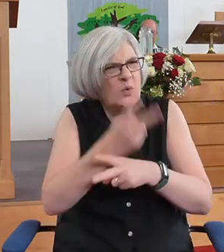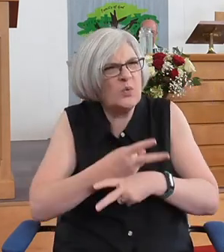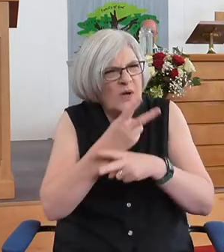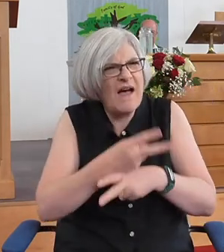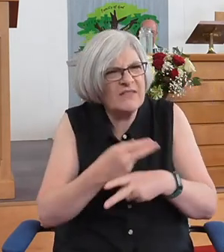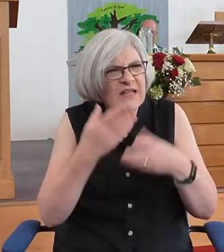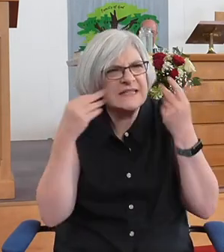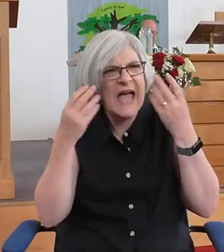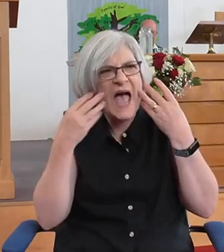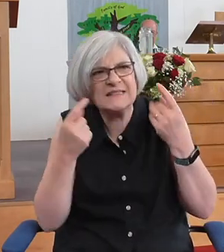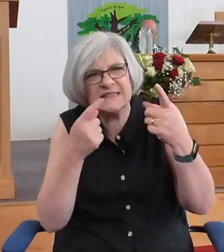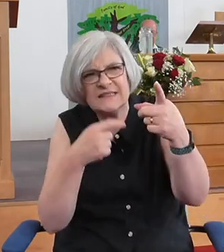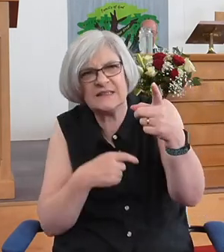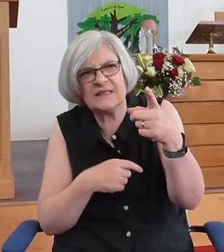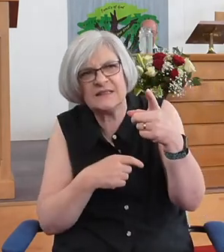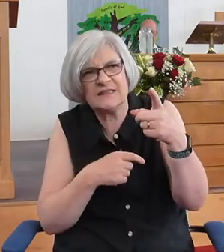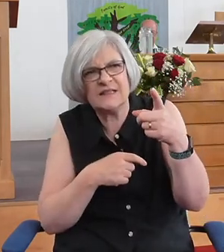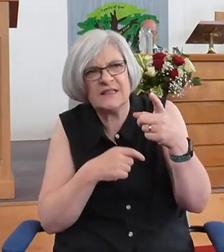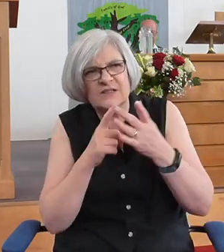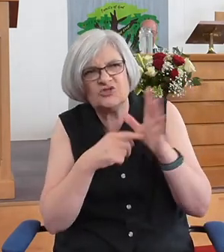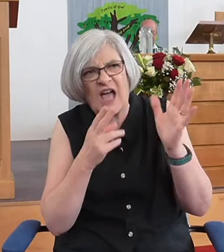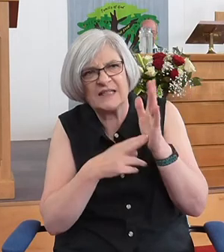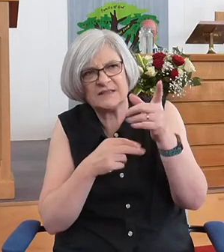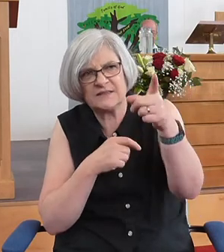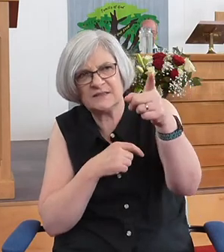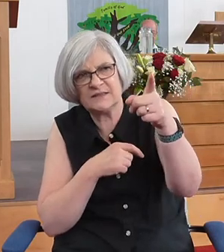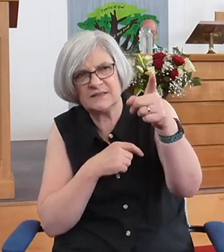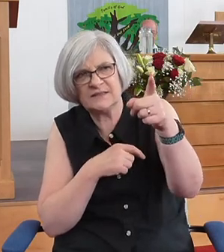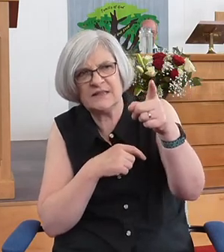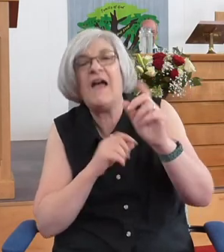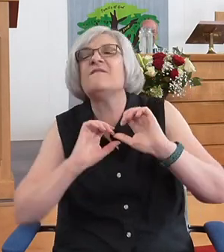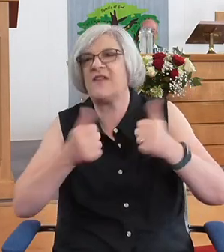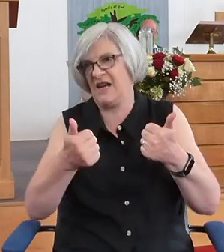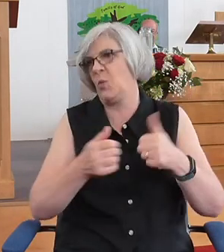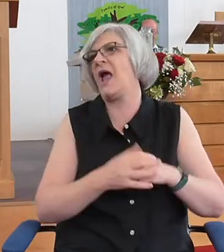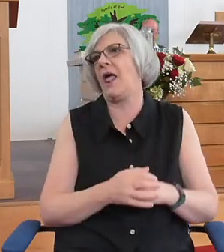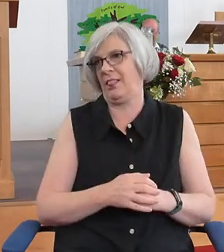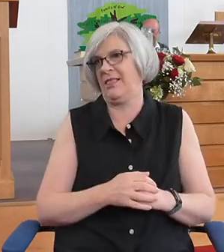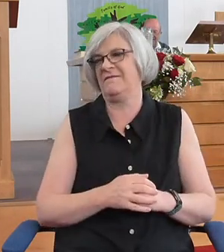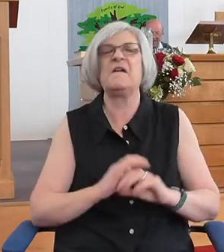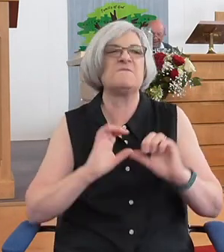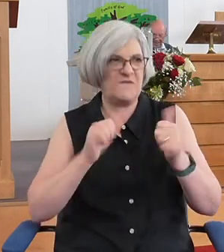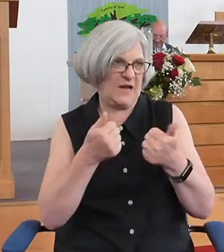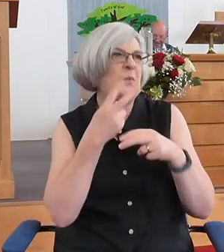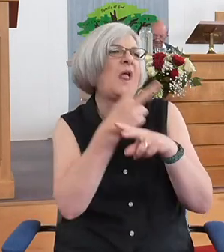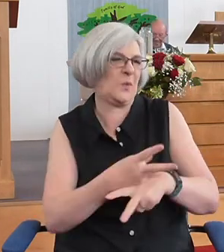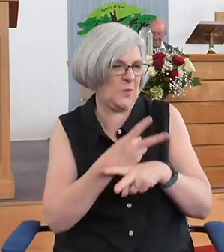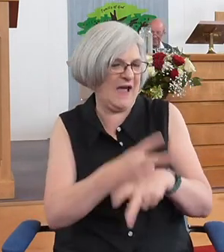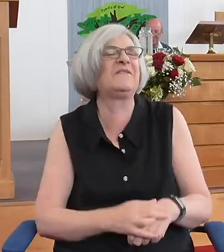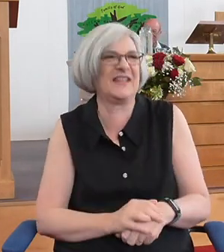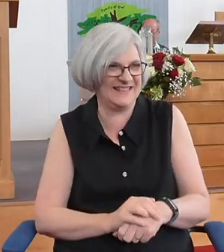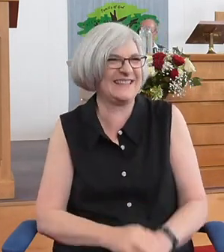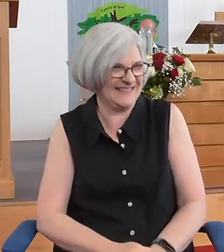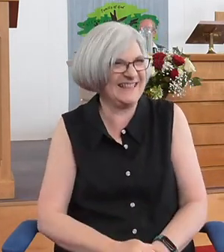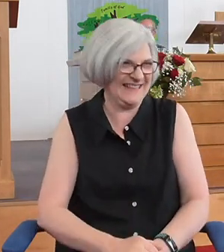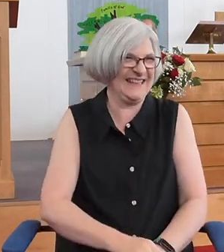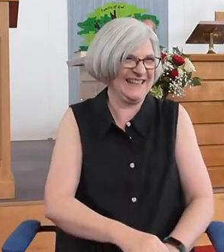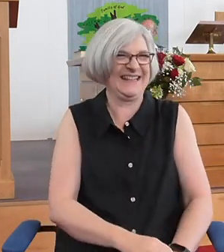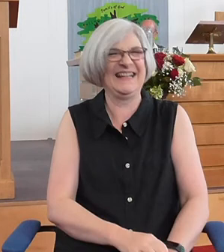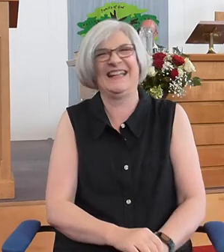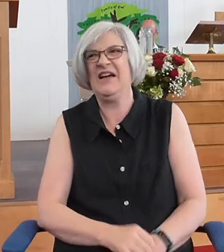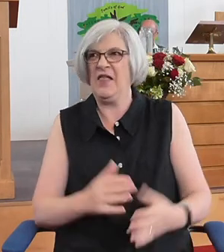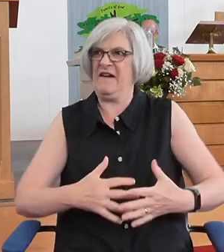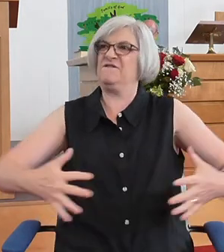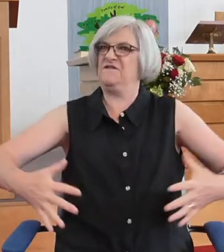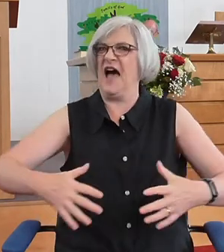Jan? How do you look after your cats? Very well. Very well. Are they fat cats?